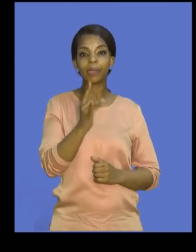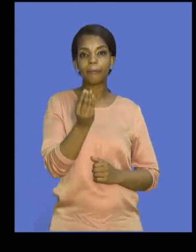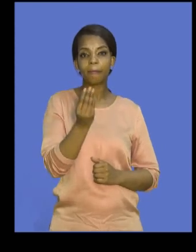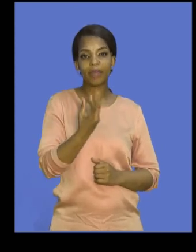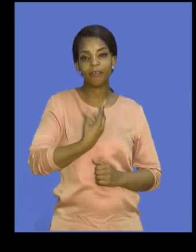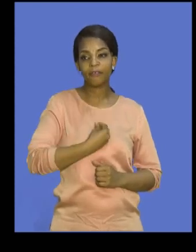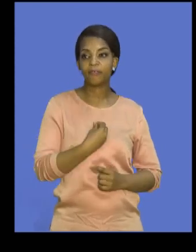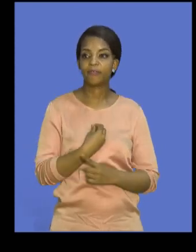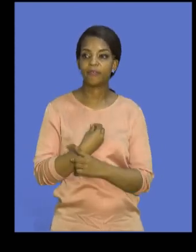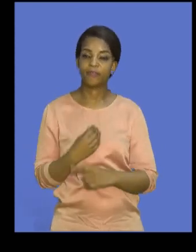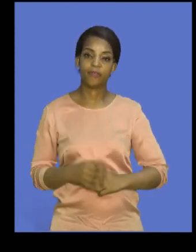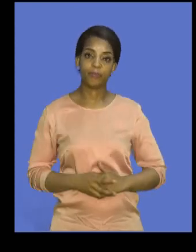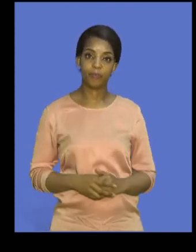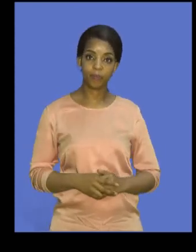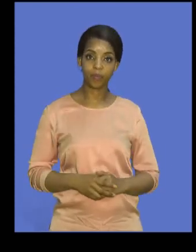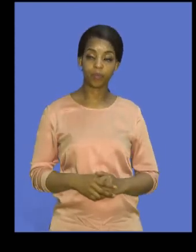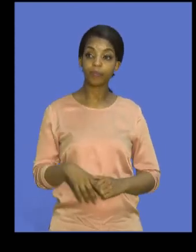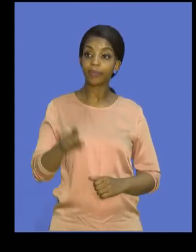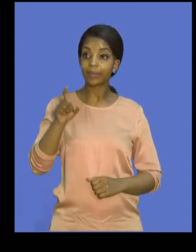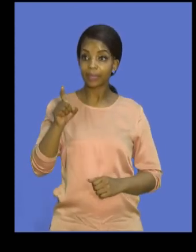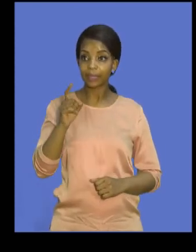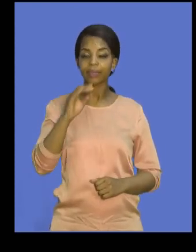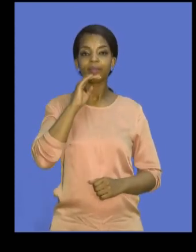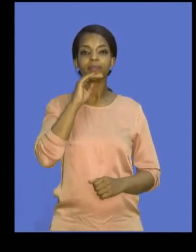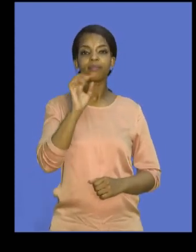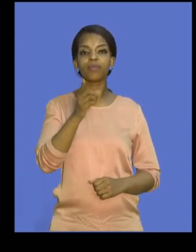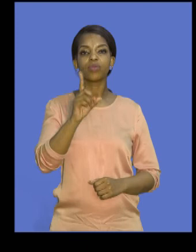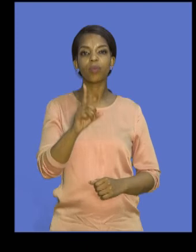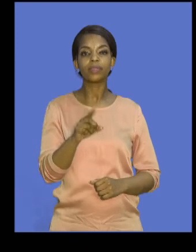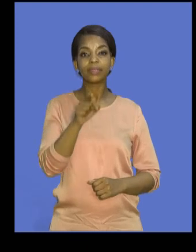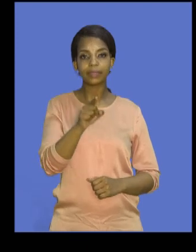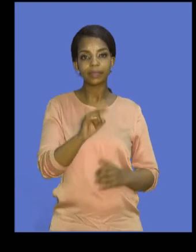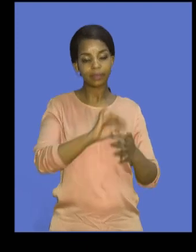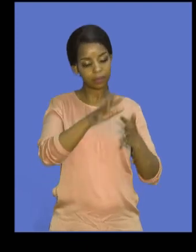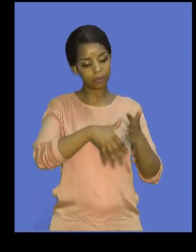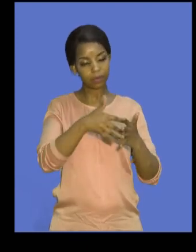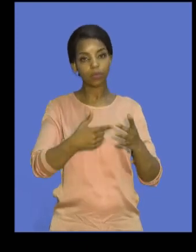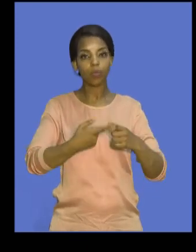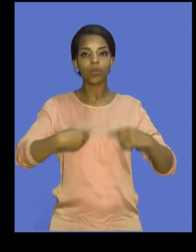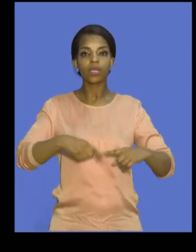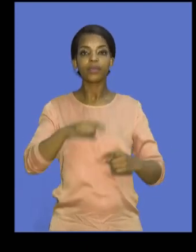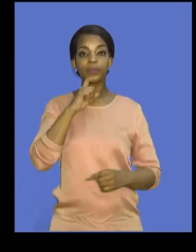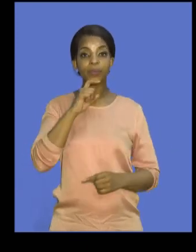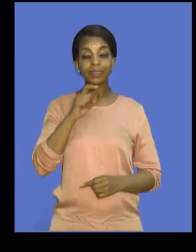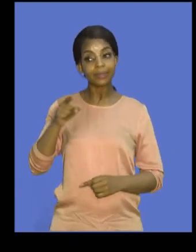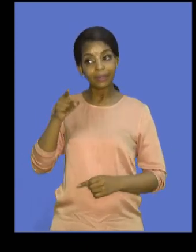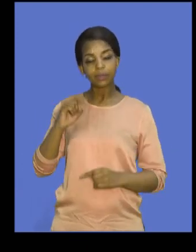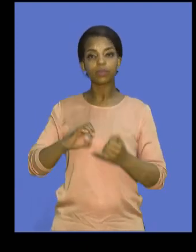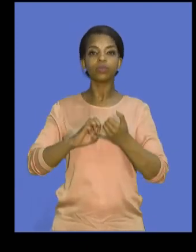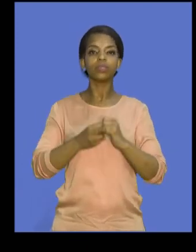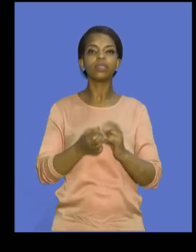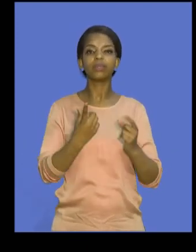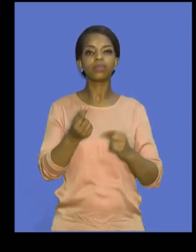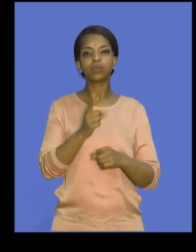this will then be the formula that we are going to be using with you to try and talk about what it